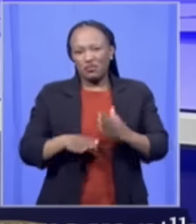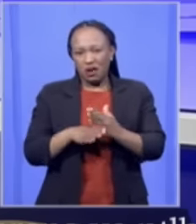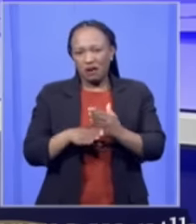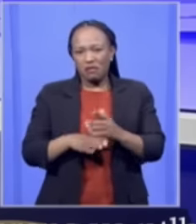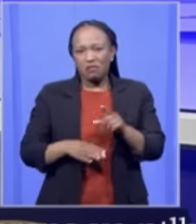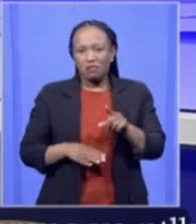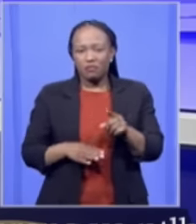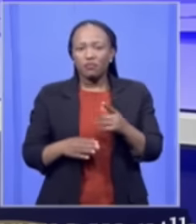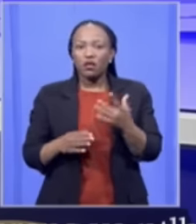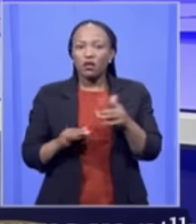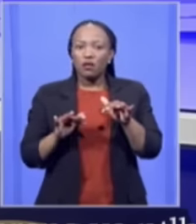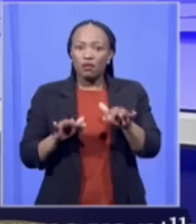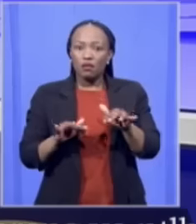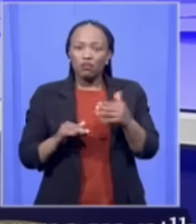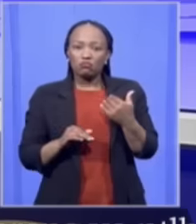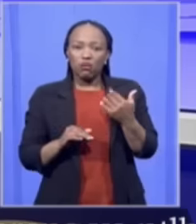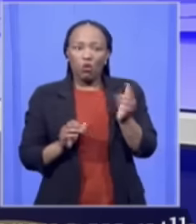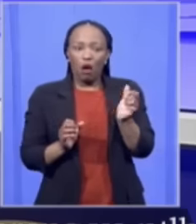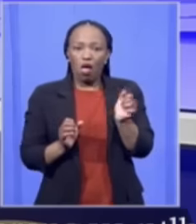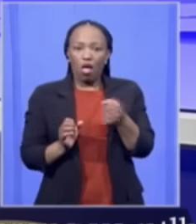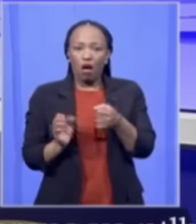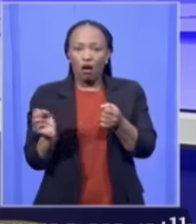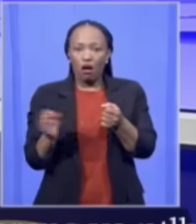ba ba thapilweng leruri e fokotsegile ka